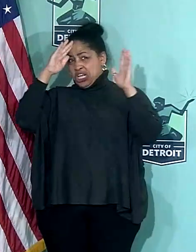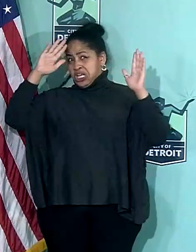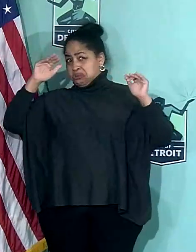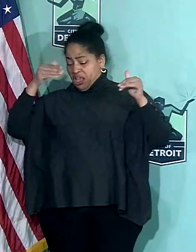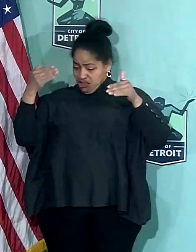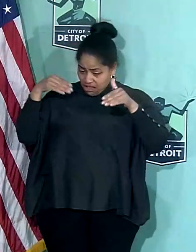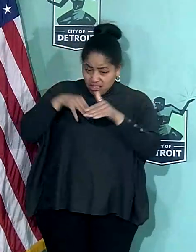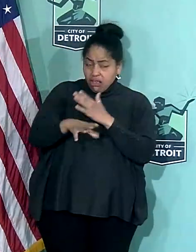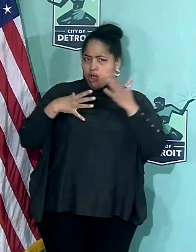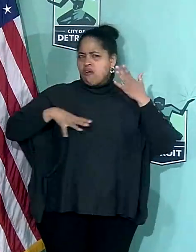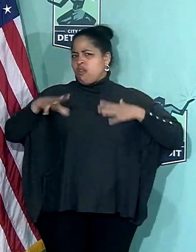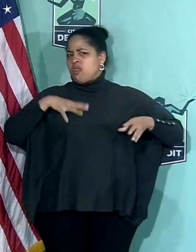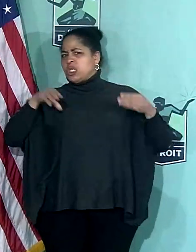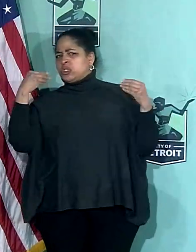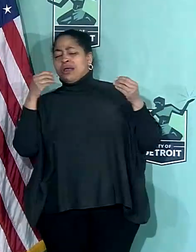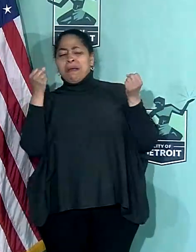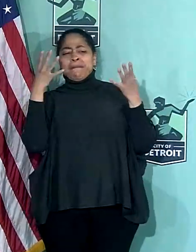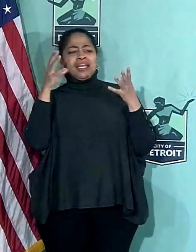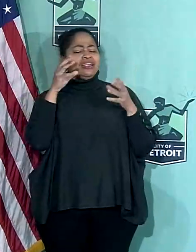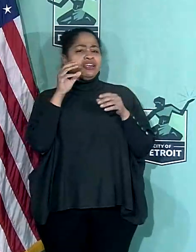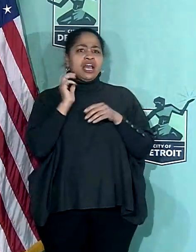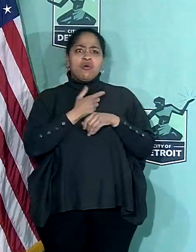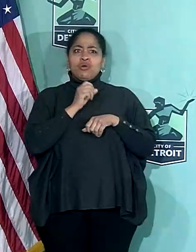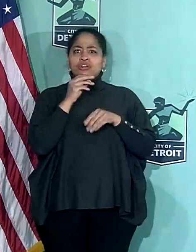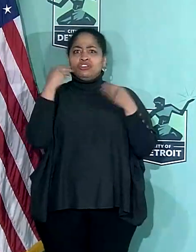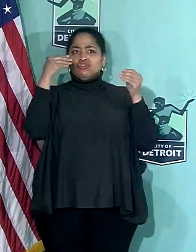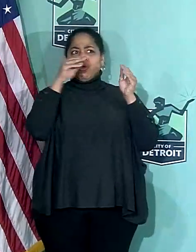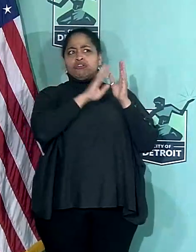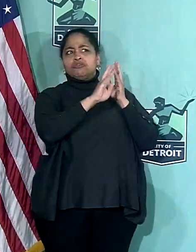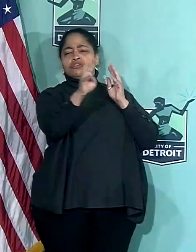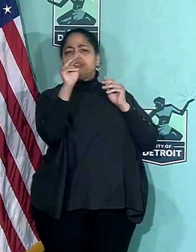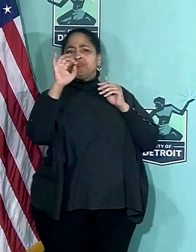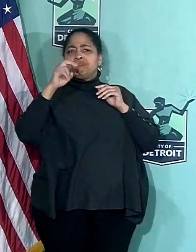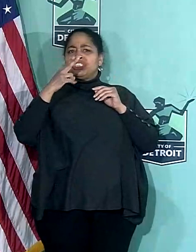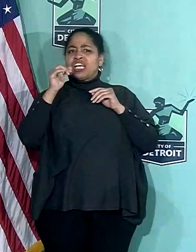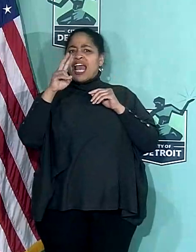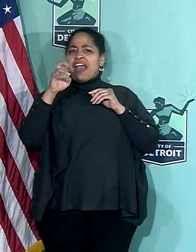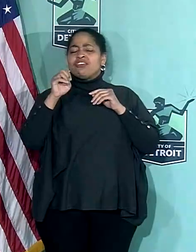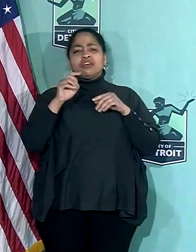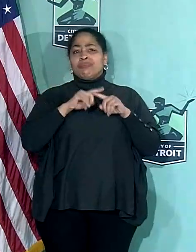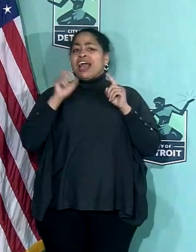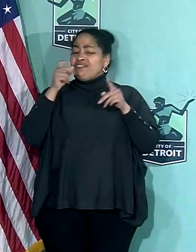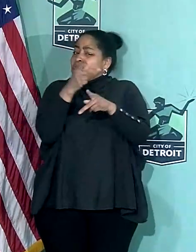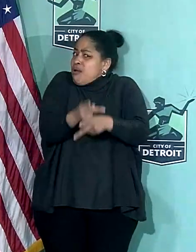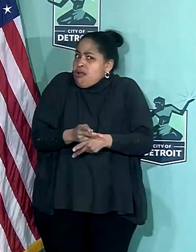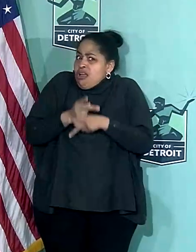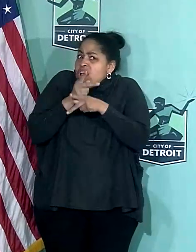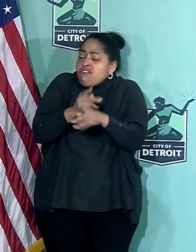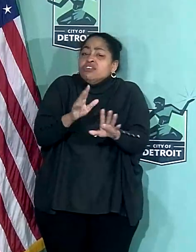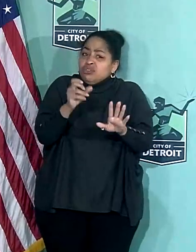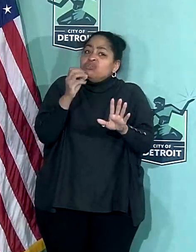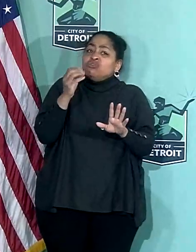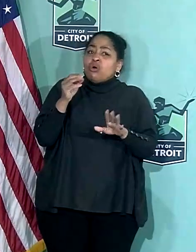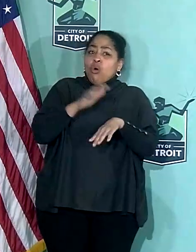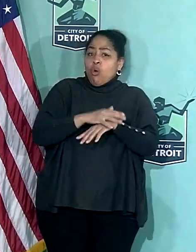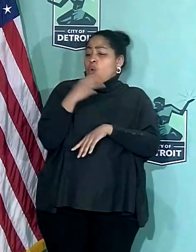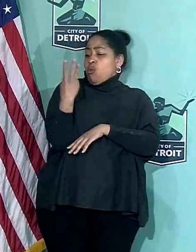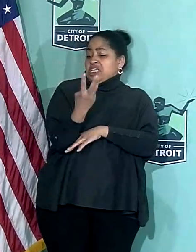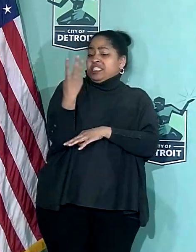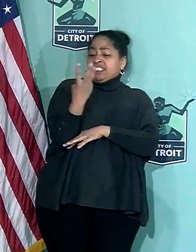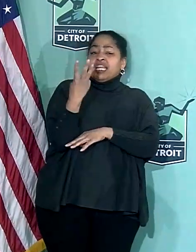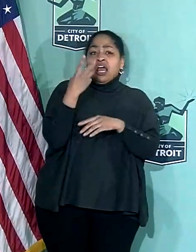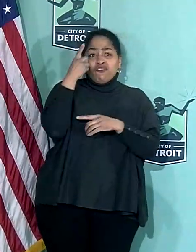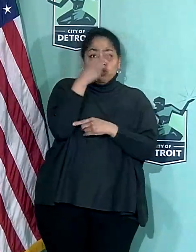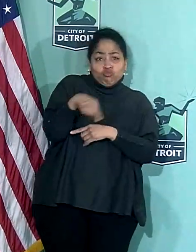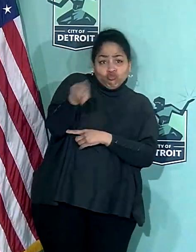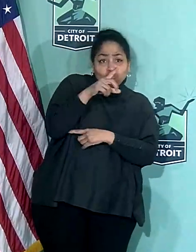clothing store, many of the shops along Michigan Avenue, but we're going to have to take precautions. And so on Wednesday, for